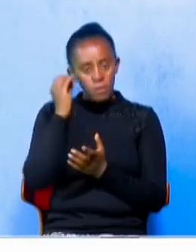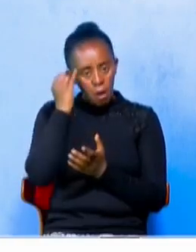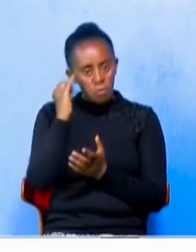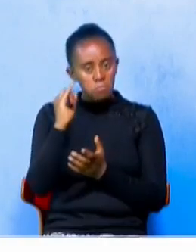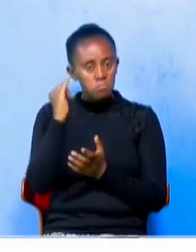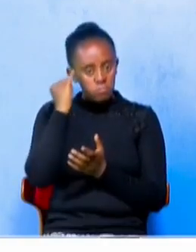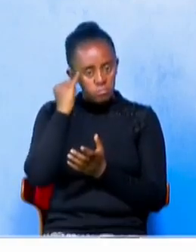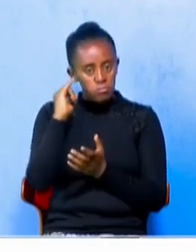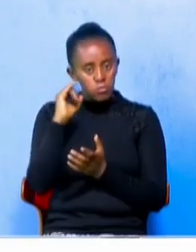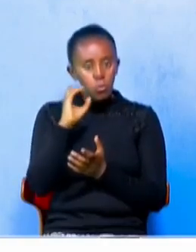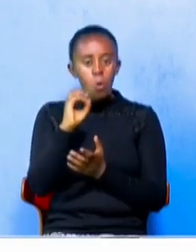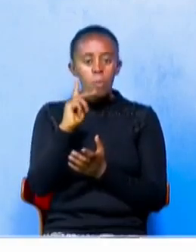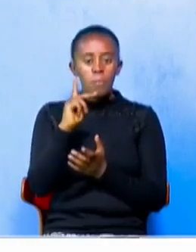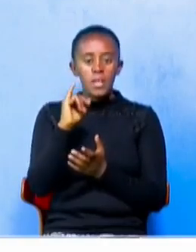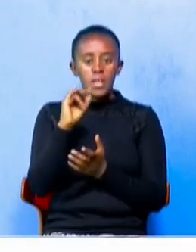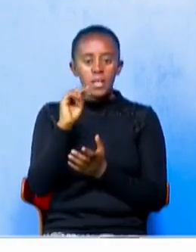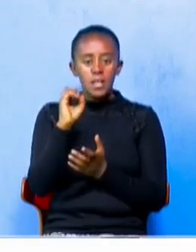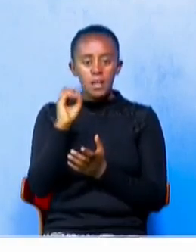opinion